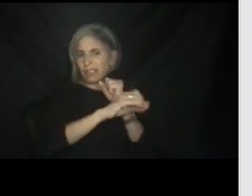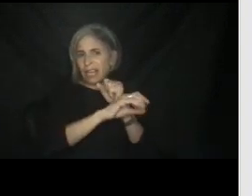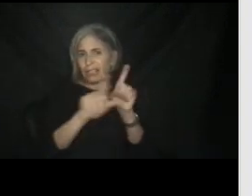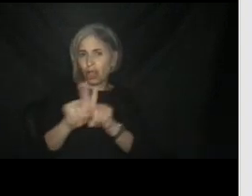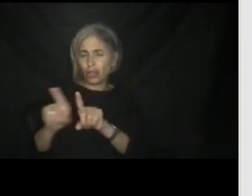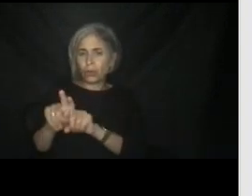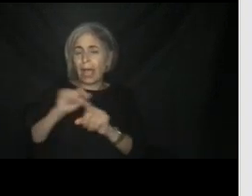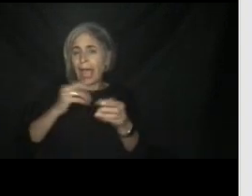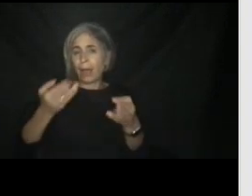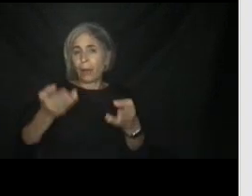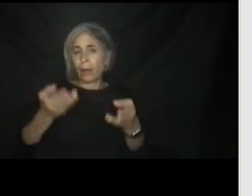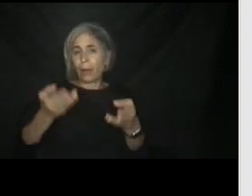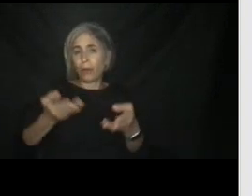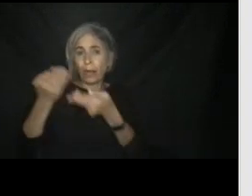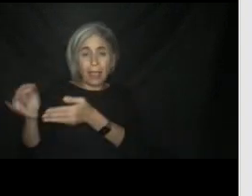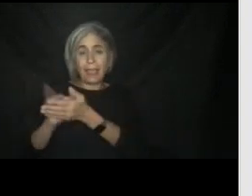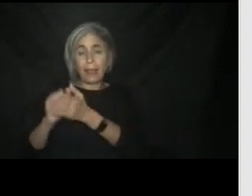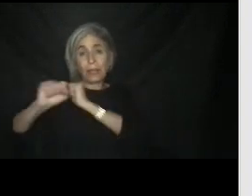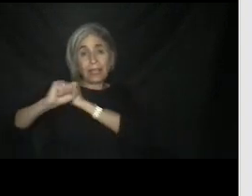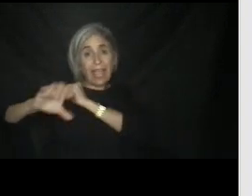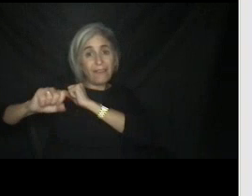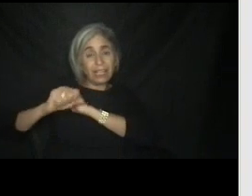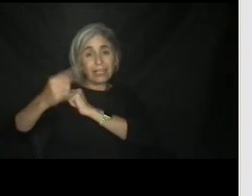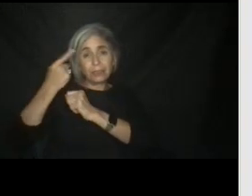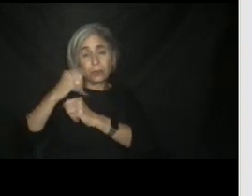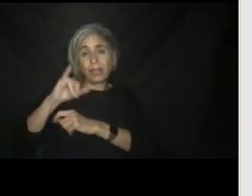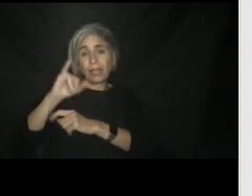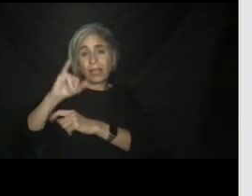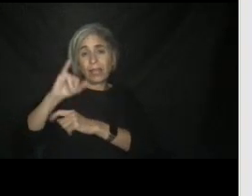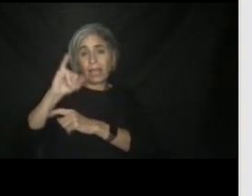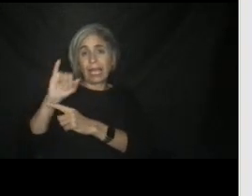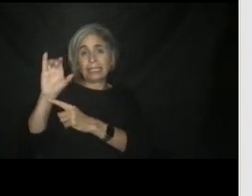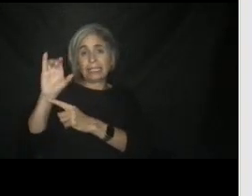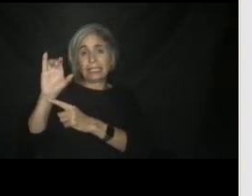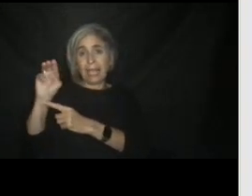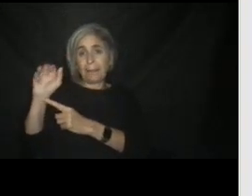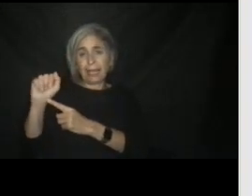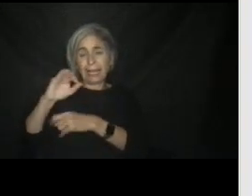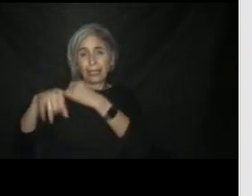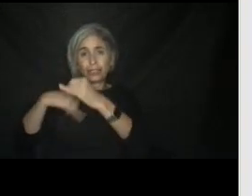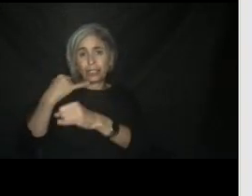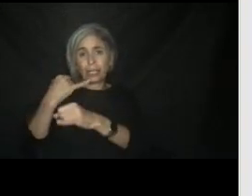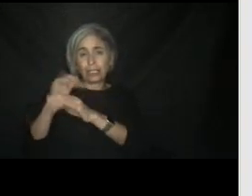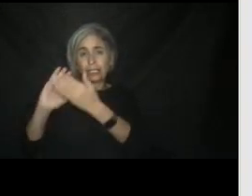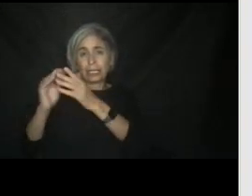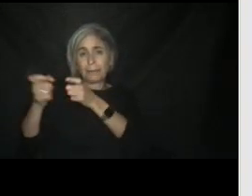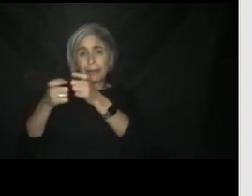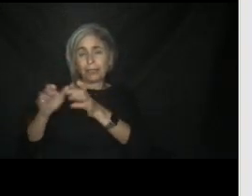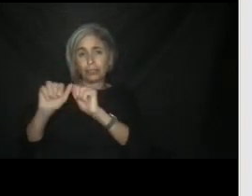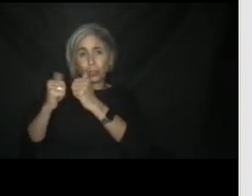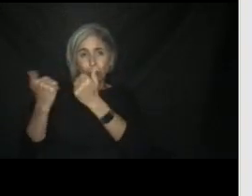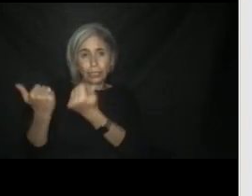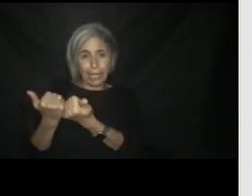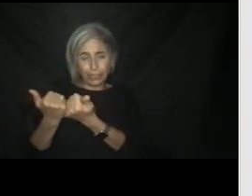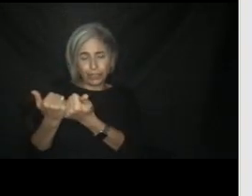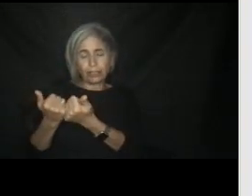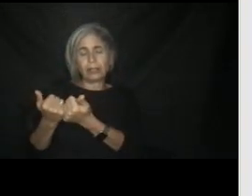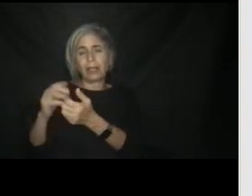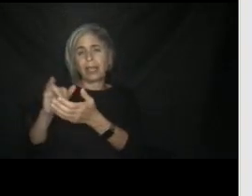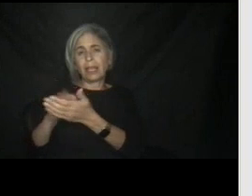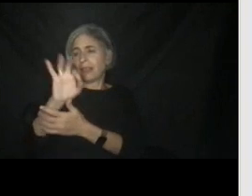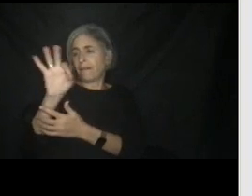also recommend advertising with like ICMA, the International City Managers Association, and then the